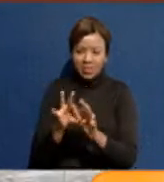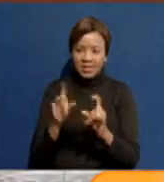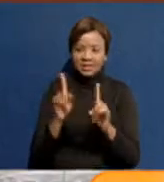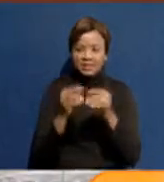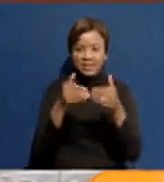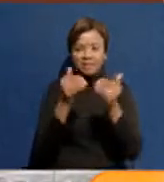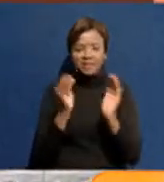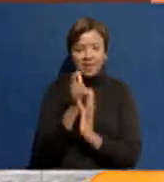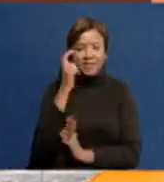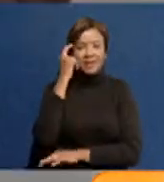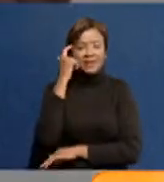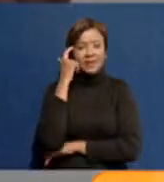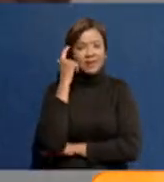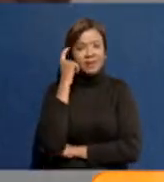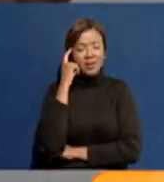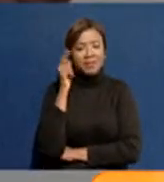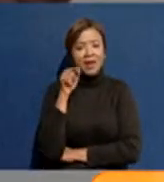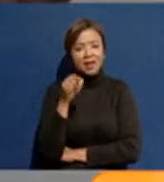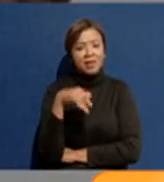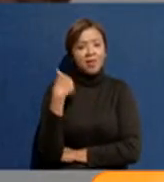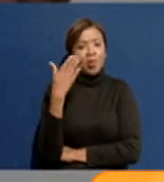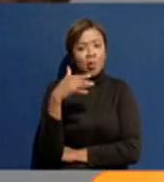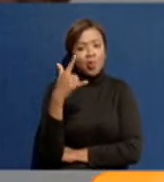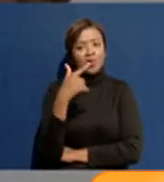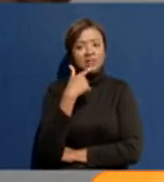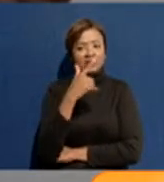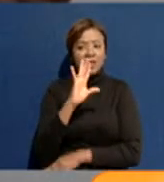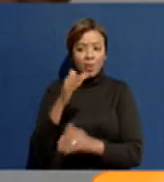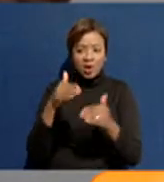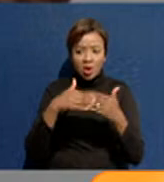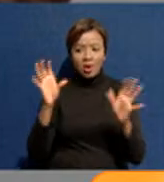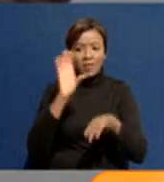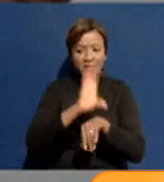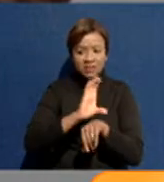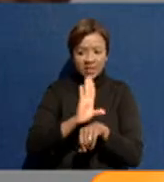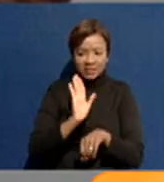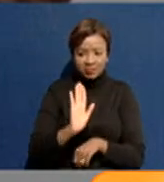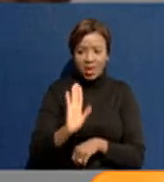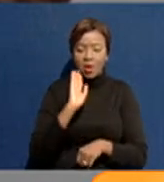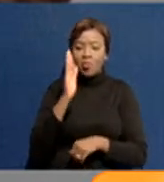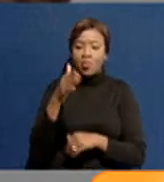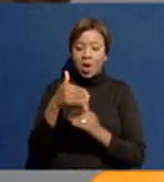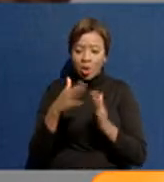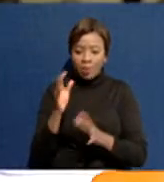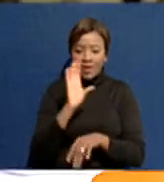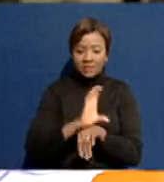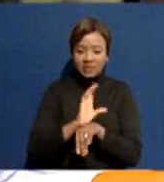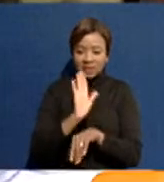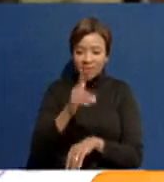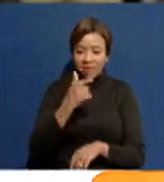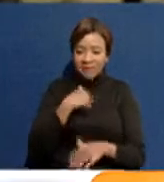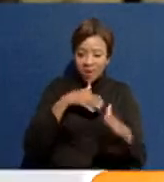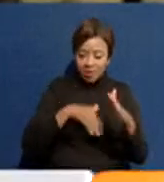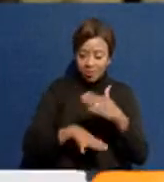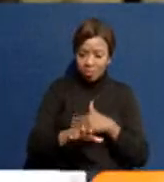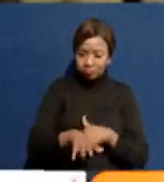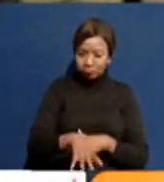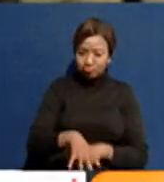how Ezekiel had always talked about setting up his own church. Miaka nimeishi hapa Ngodhe